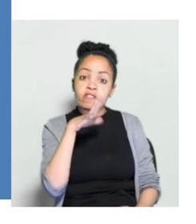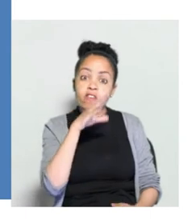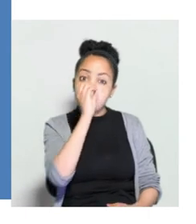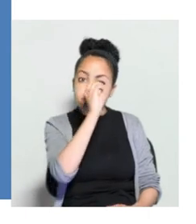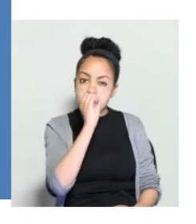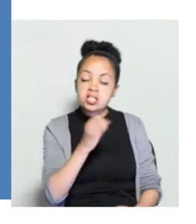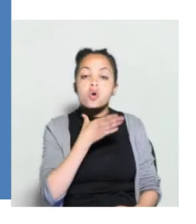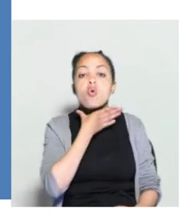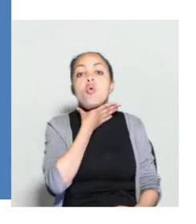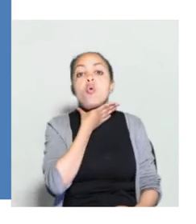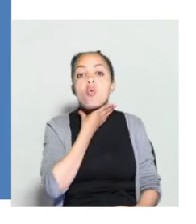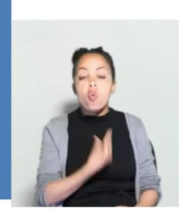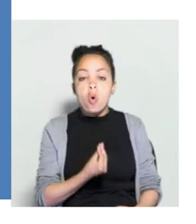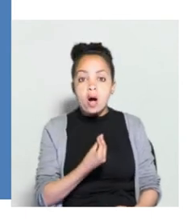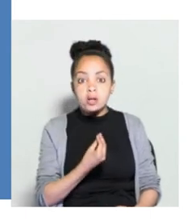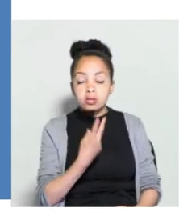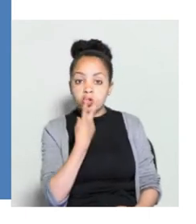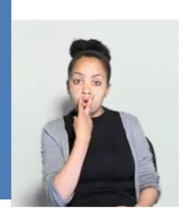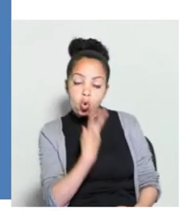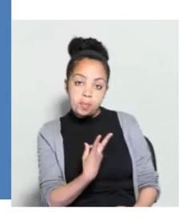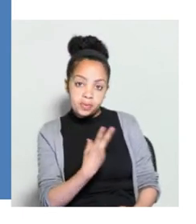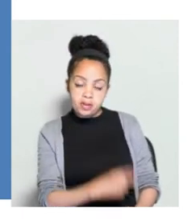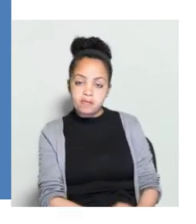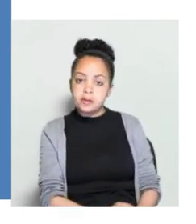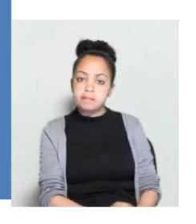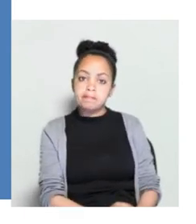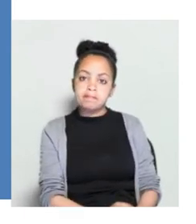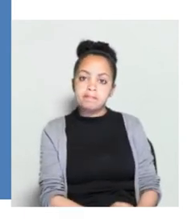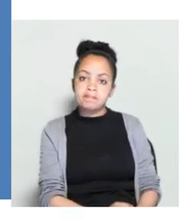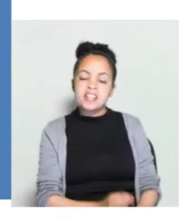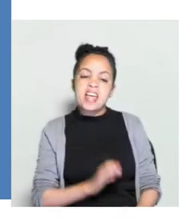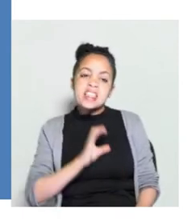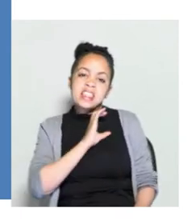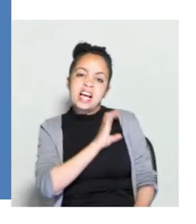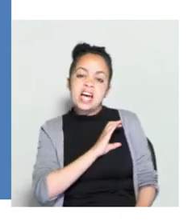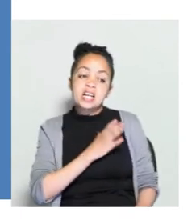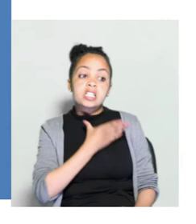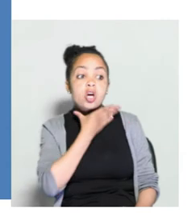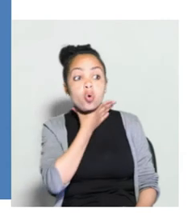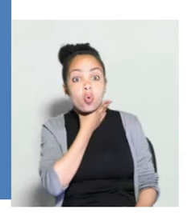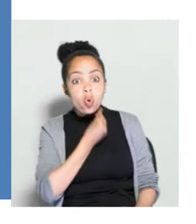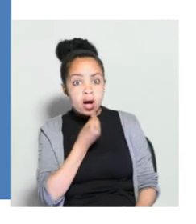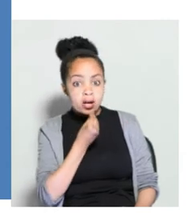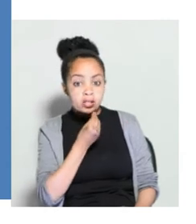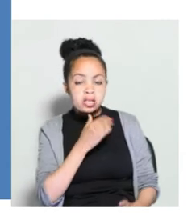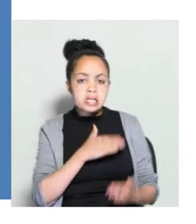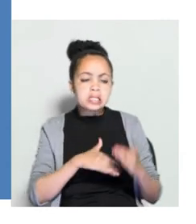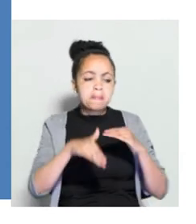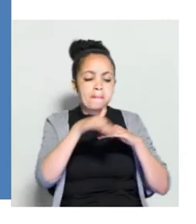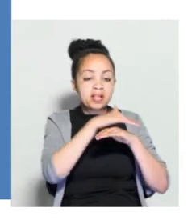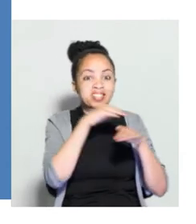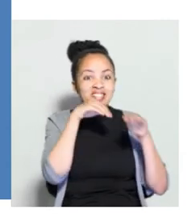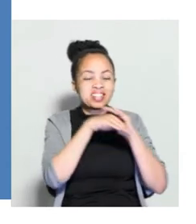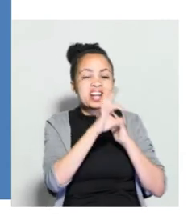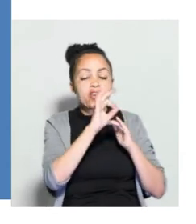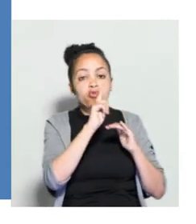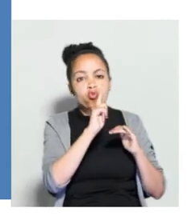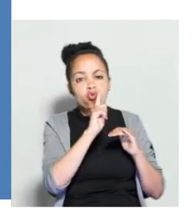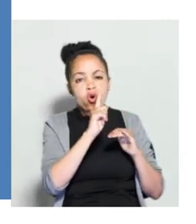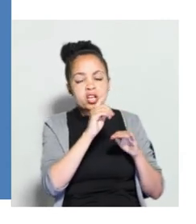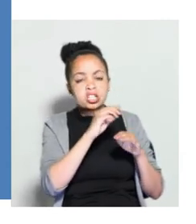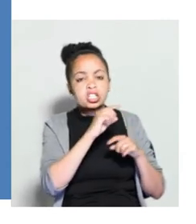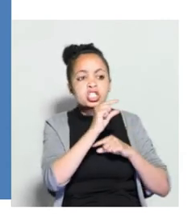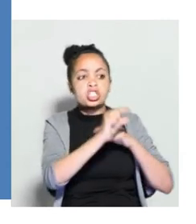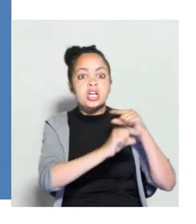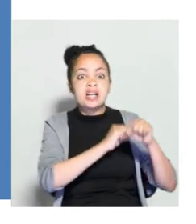25% whiteness become observed. The character of whiteness that is masked in F1 generation